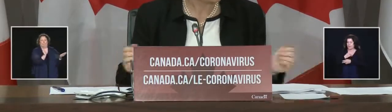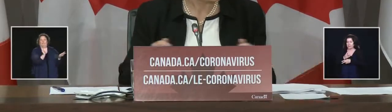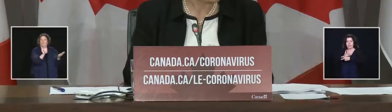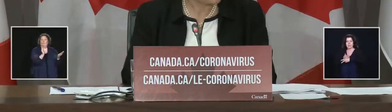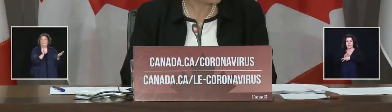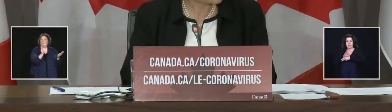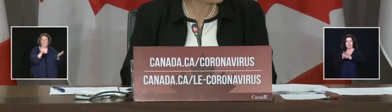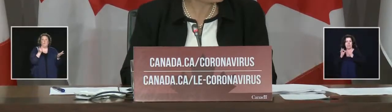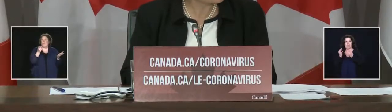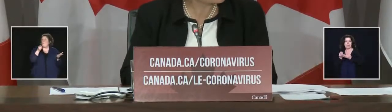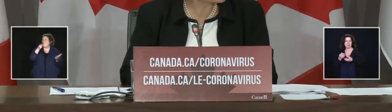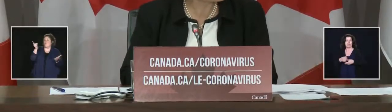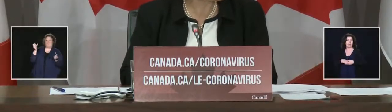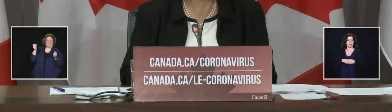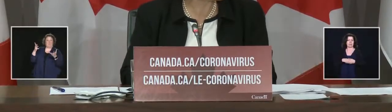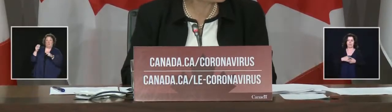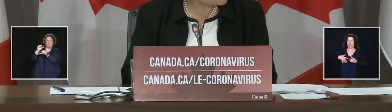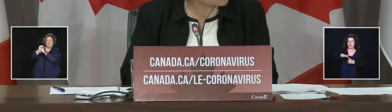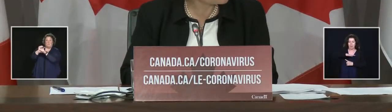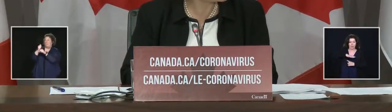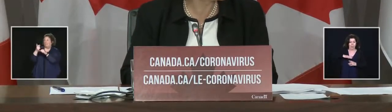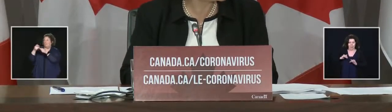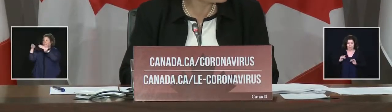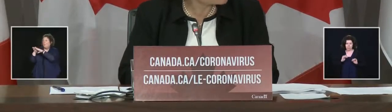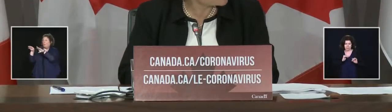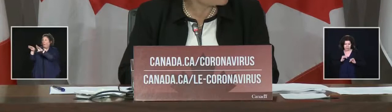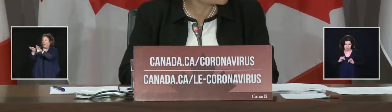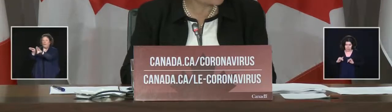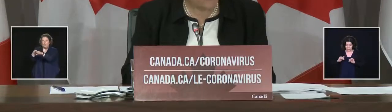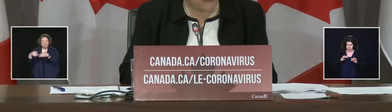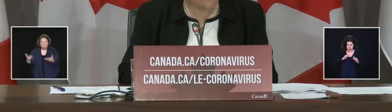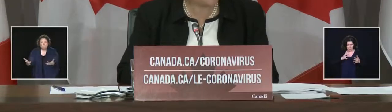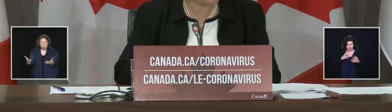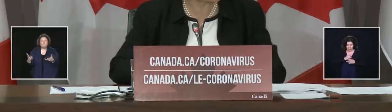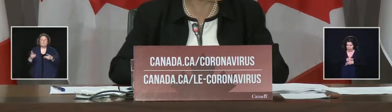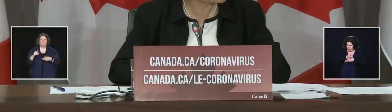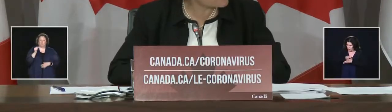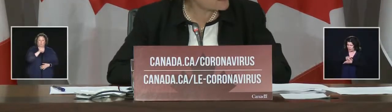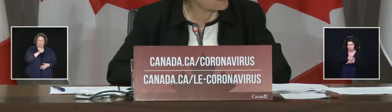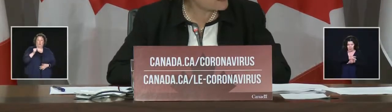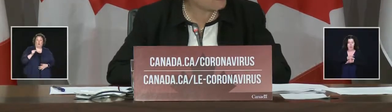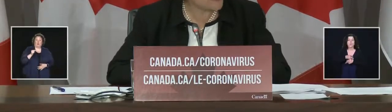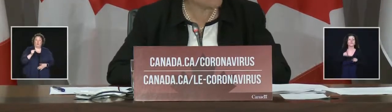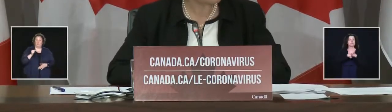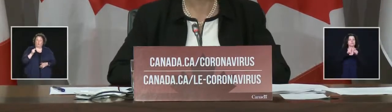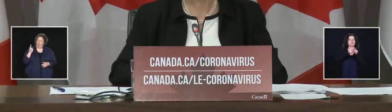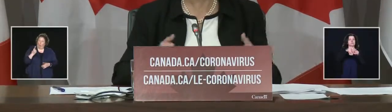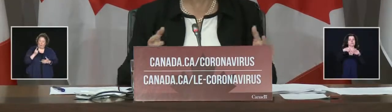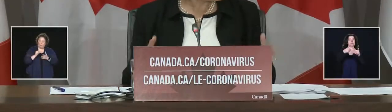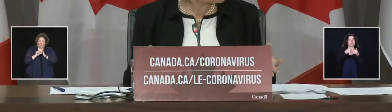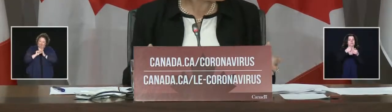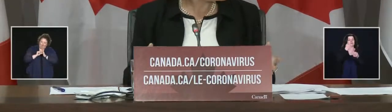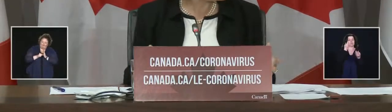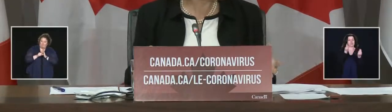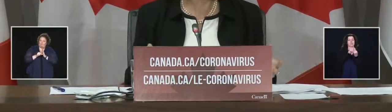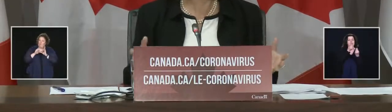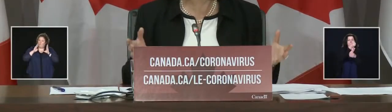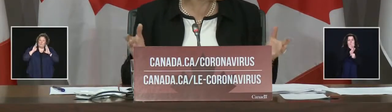jobs. And so our government's core approach has been and will continue to be to